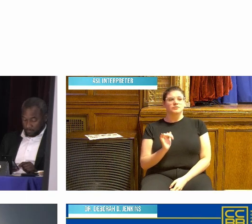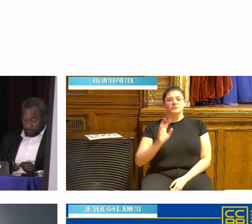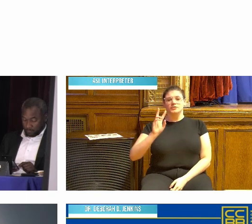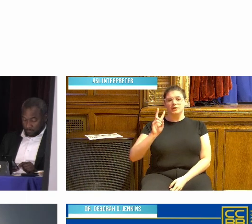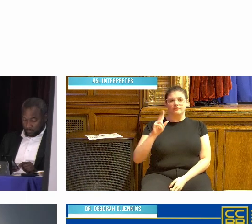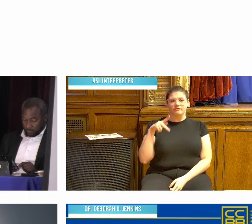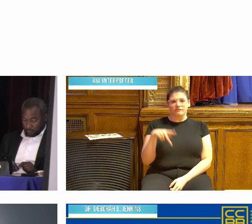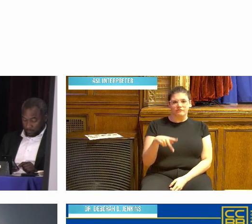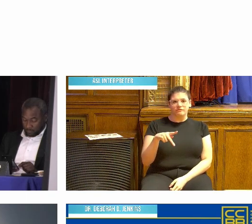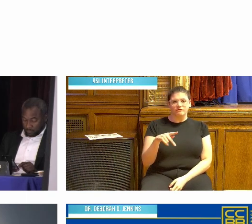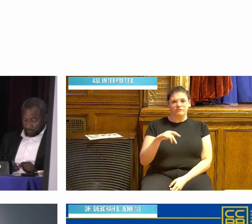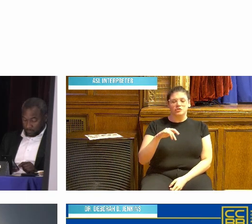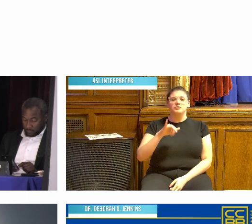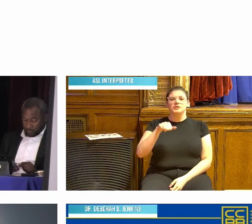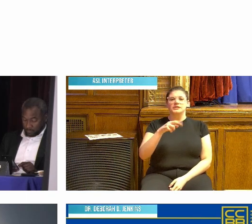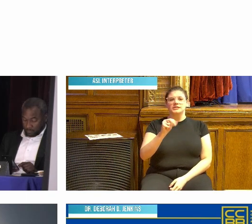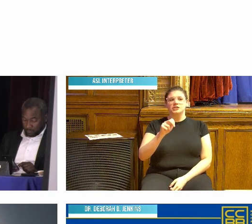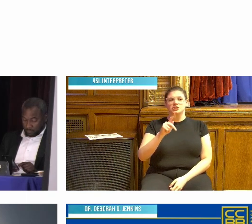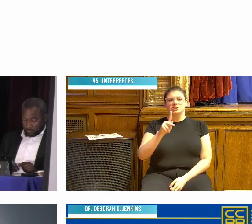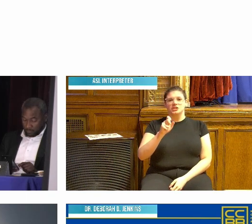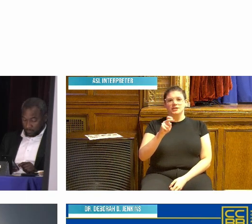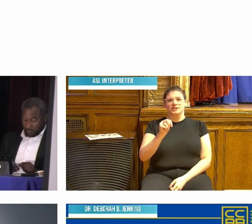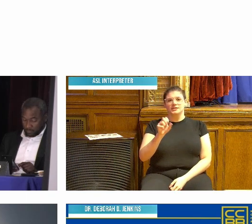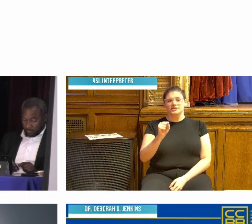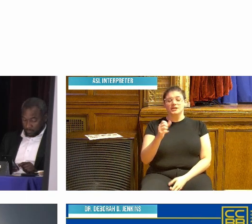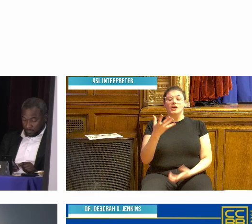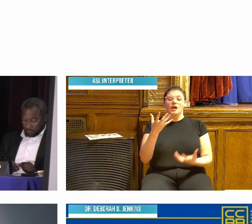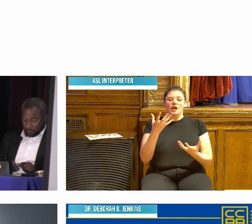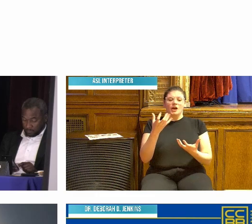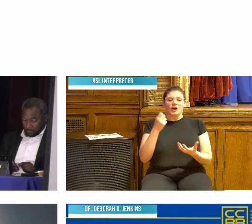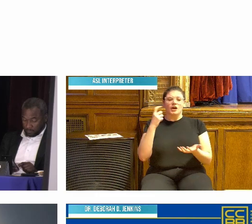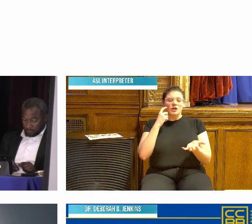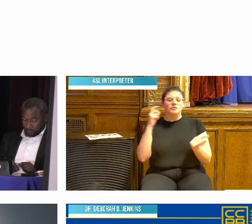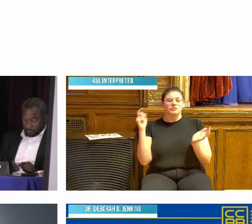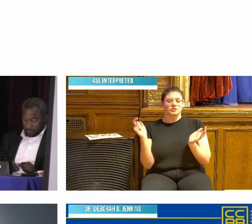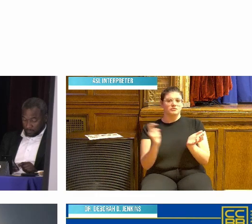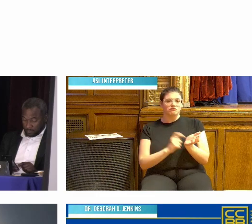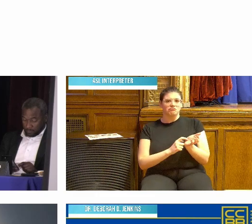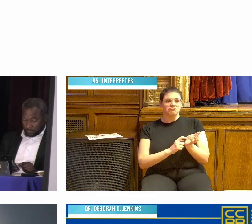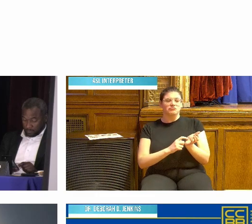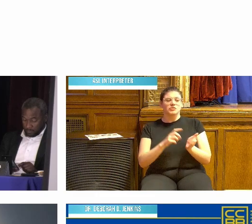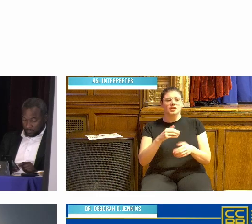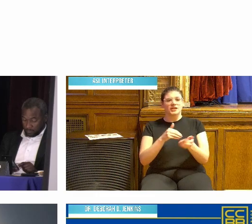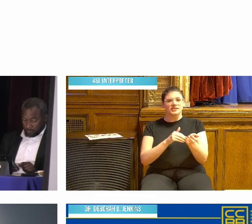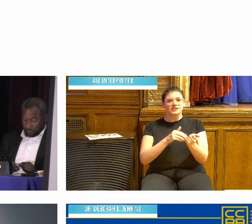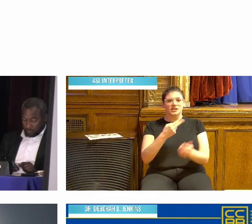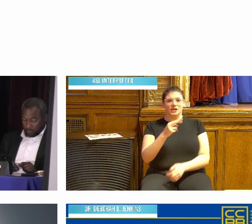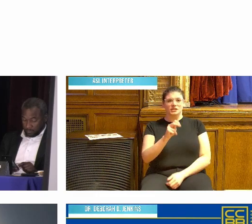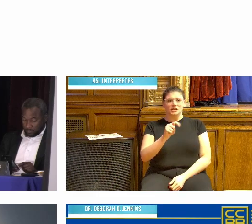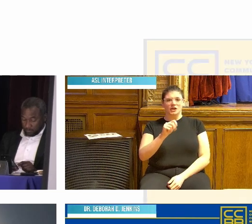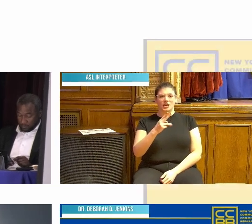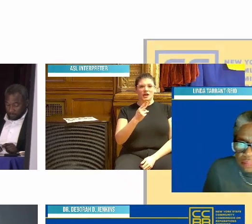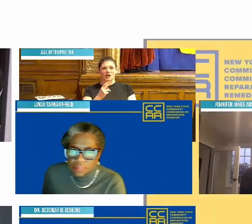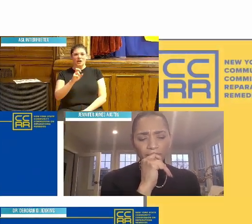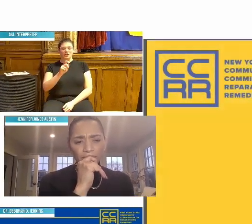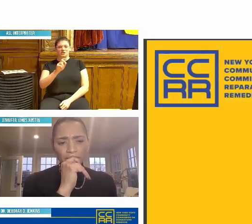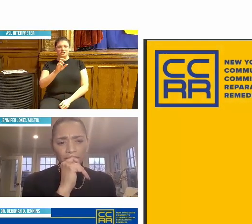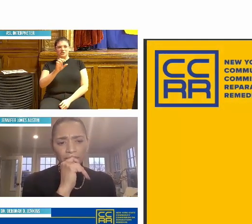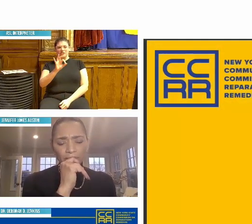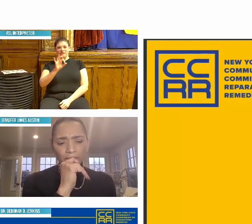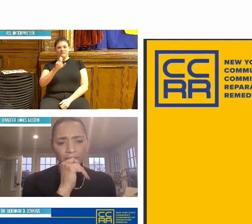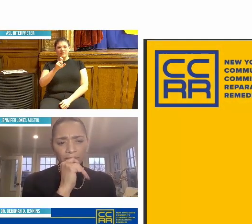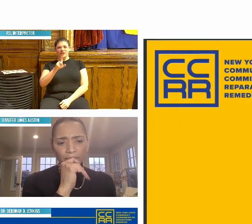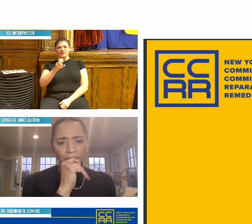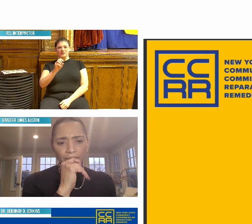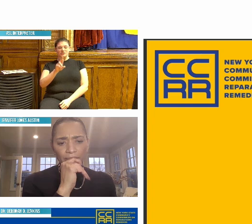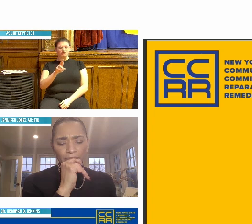Vice Chair Jenkins, I'd just like to acknowledge that Dr. Hochfelder and his associates, his colleagues, are